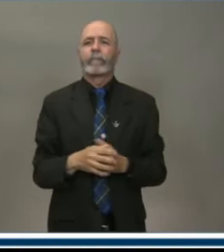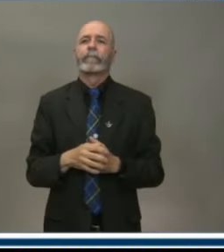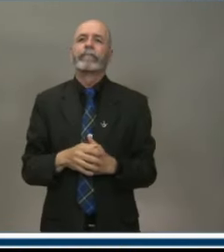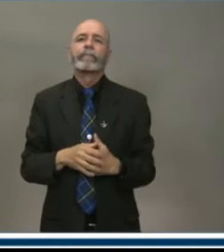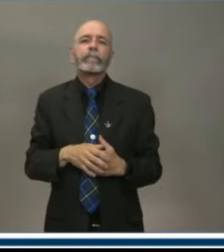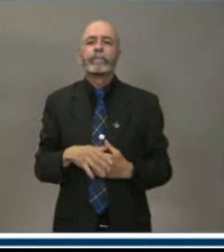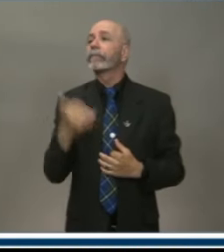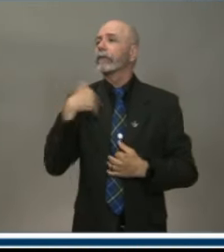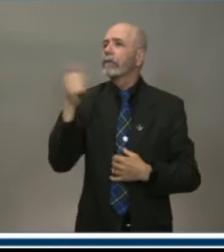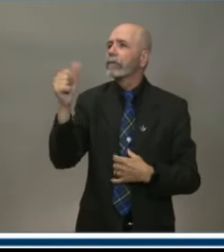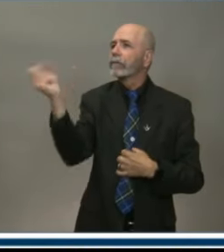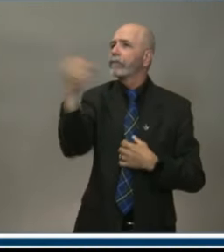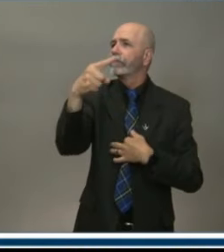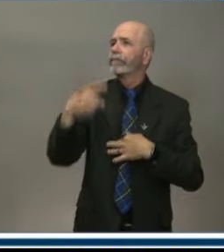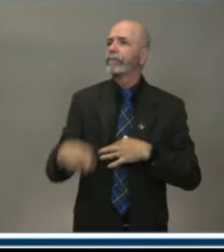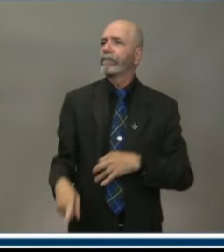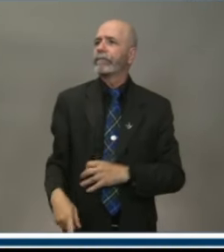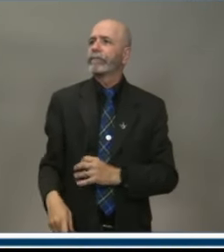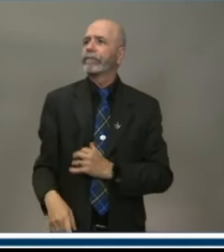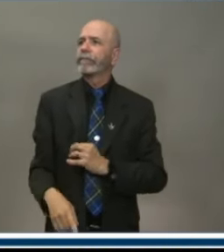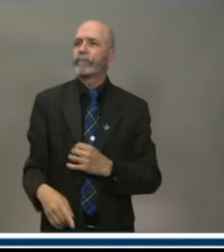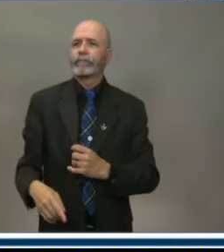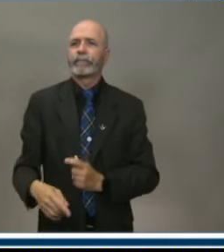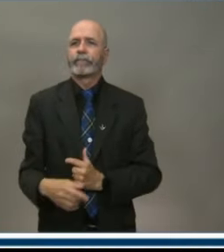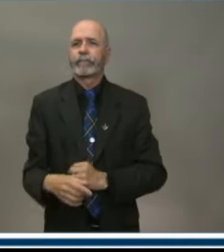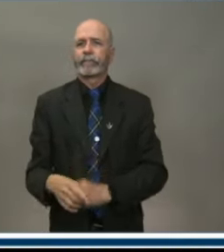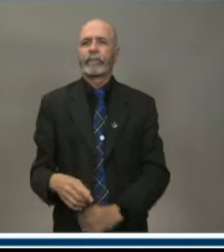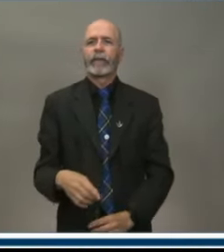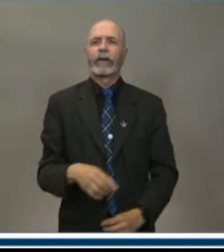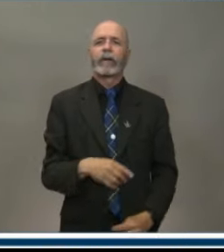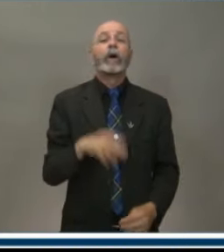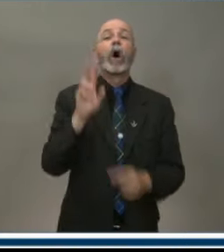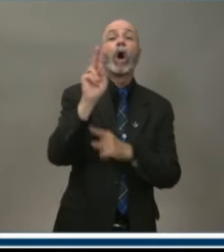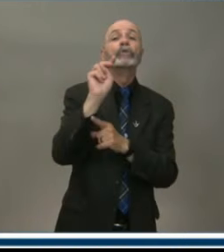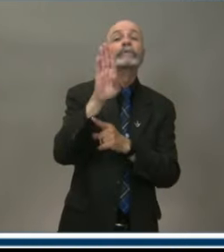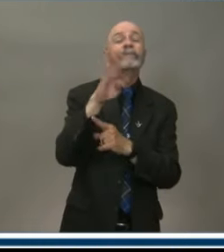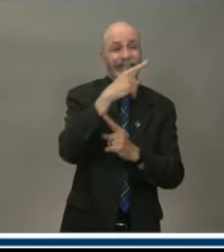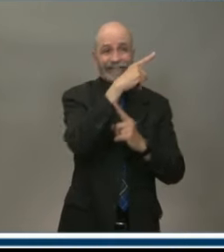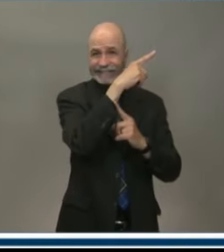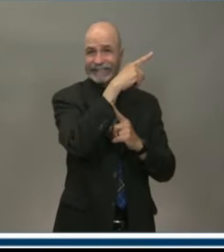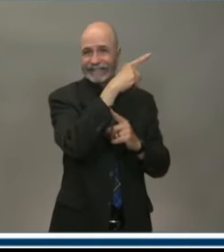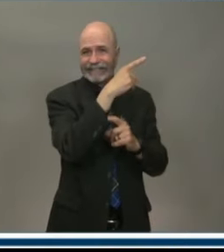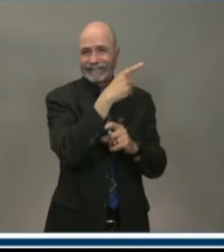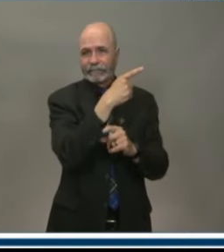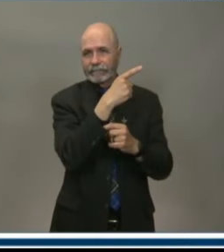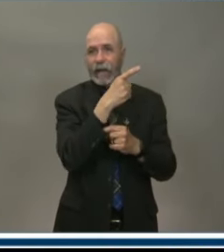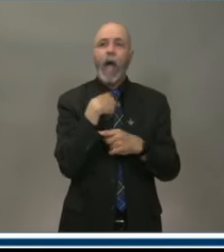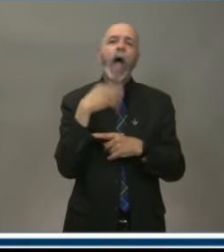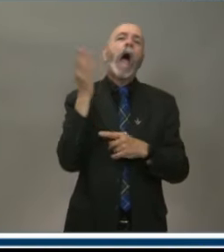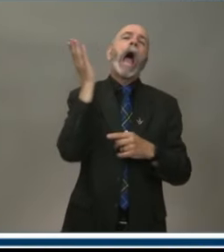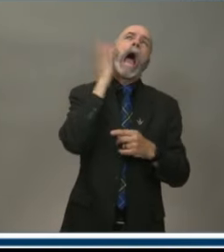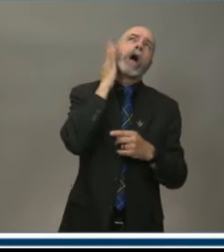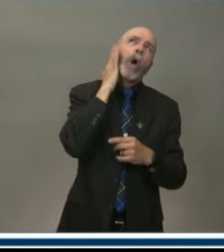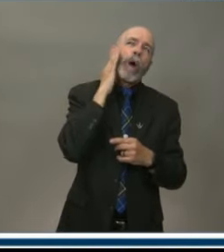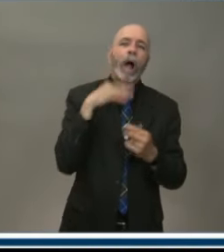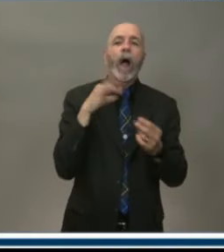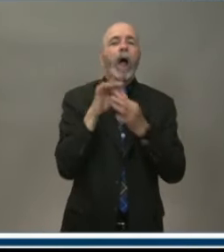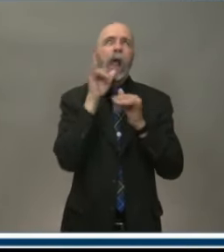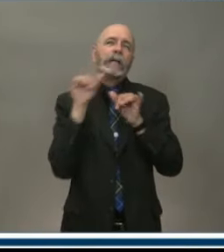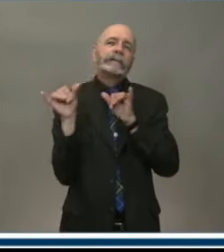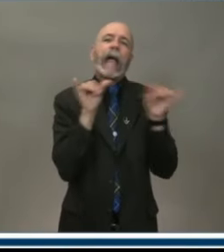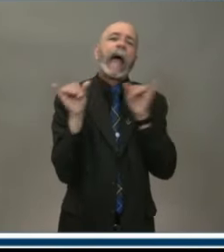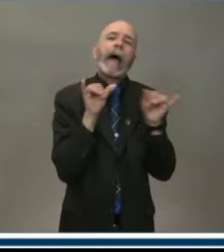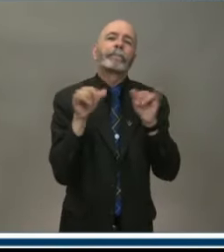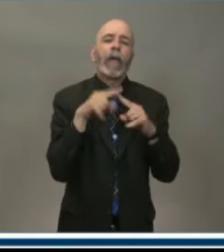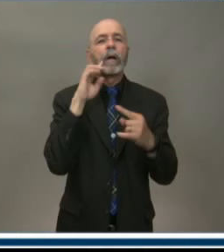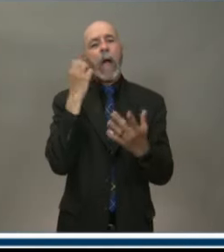Okay. I'm wondering, I know New Brunswick, I know you mentioned that we're not there yet in terms of reopening our economy. New Brunswick did